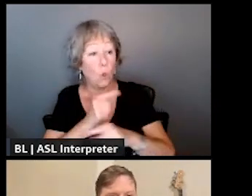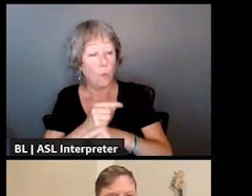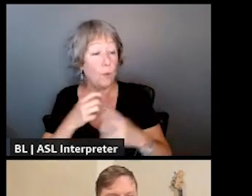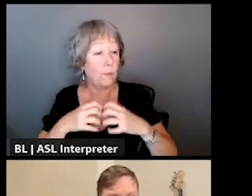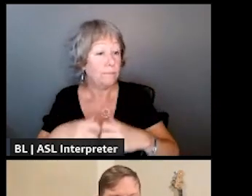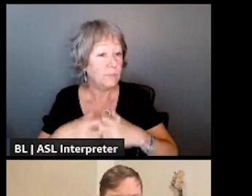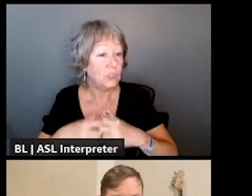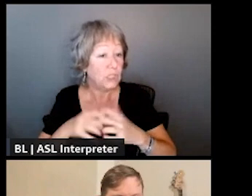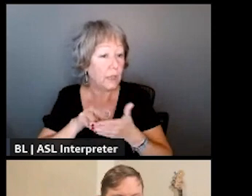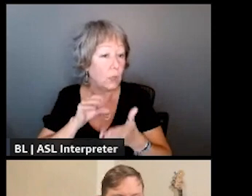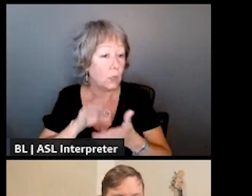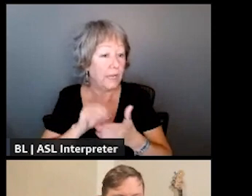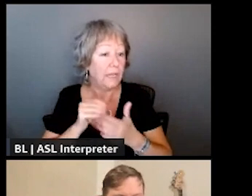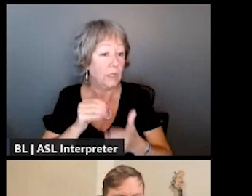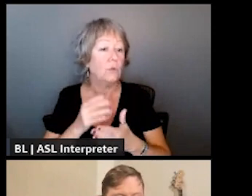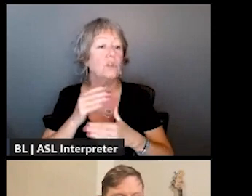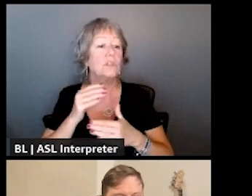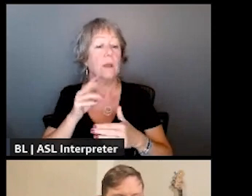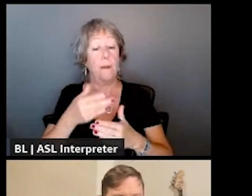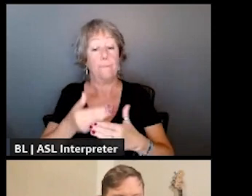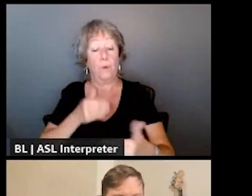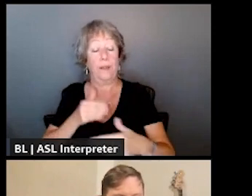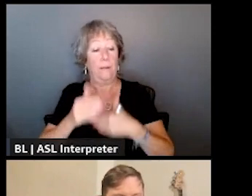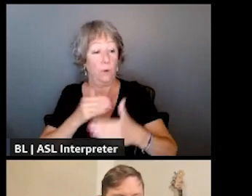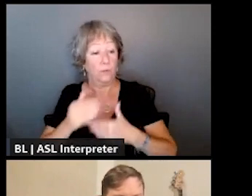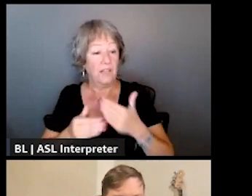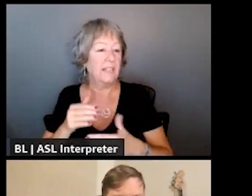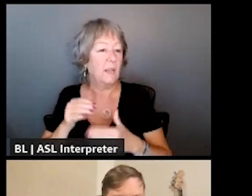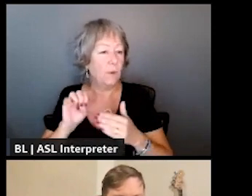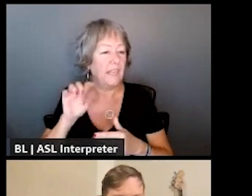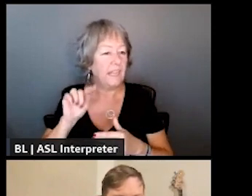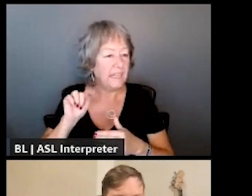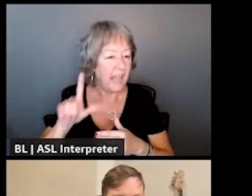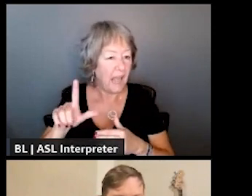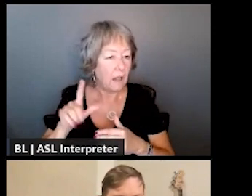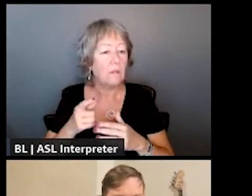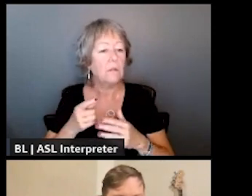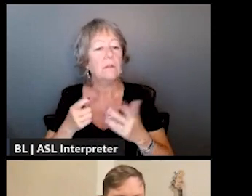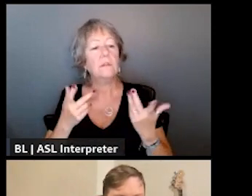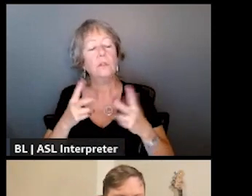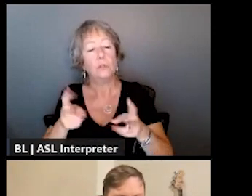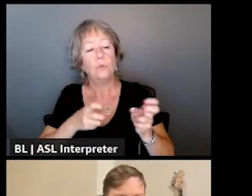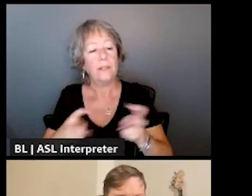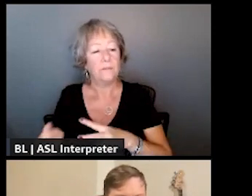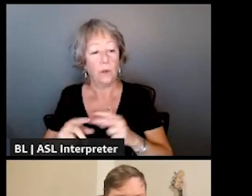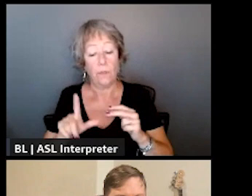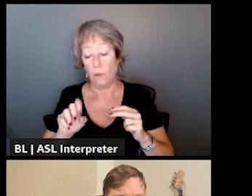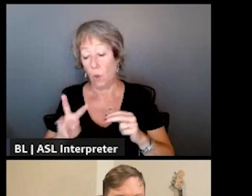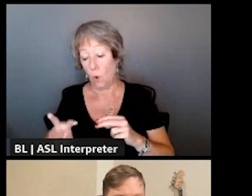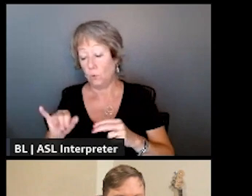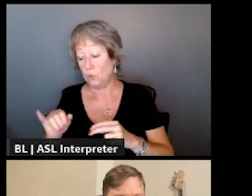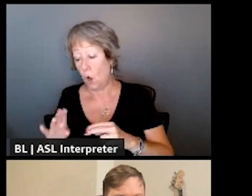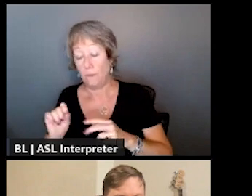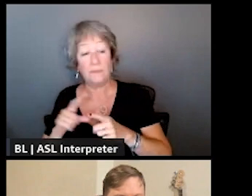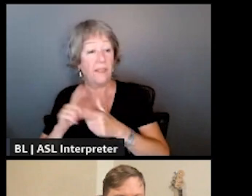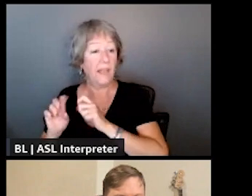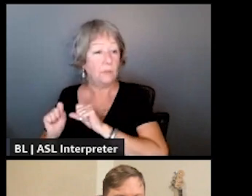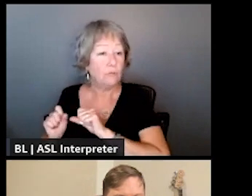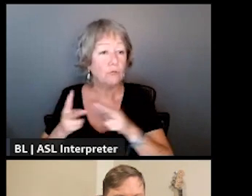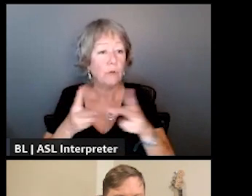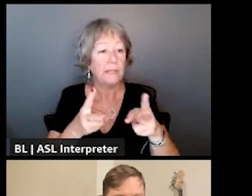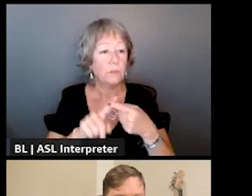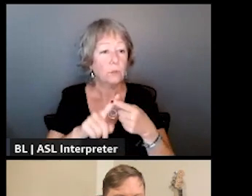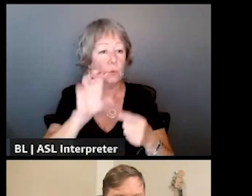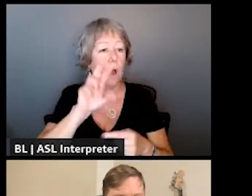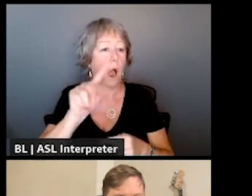pre-processing the data, doing ETL, doing those extract, transform, load jobs, and then pushing it into the output